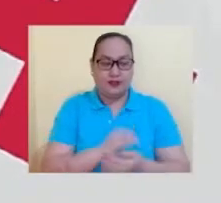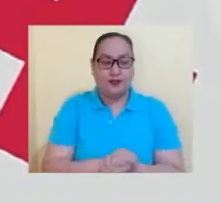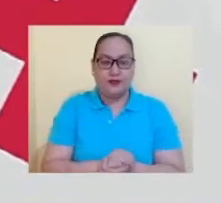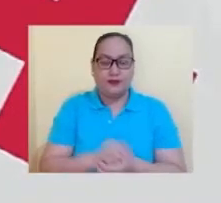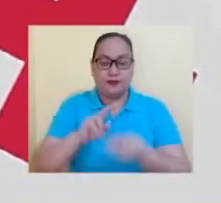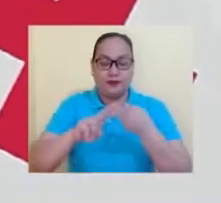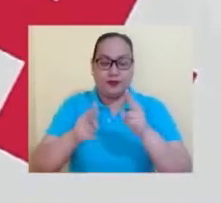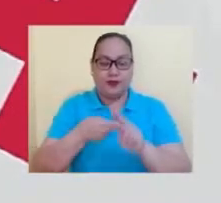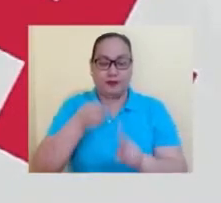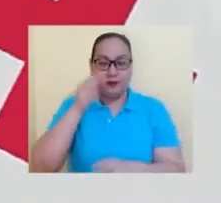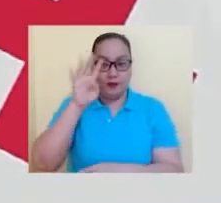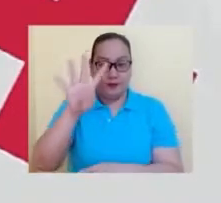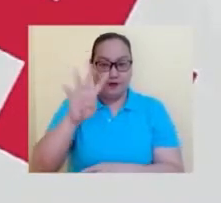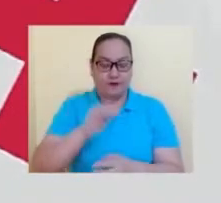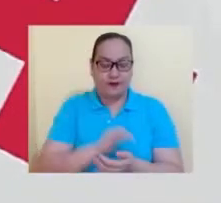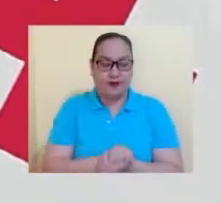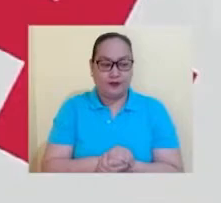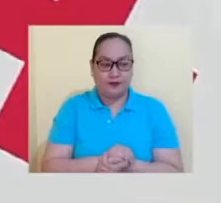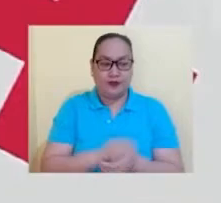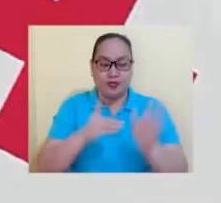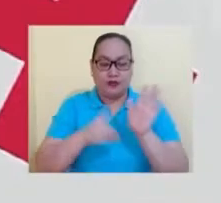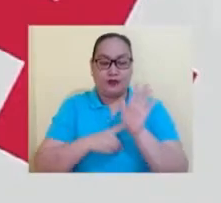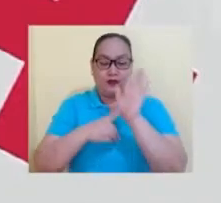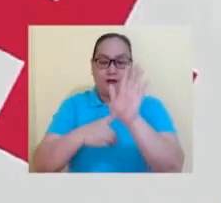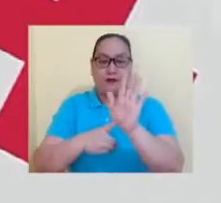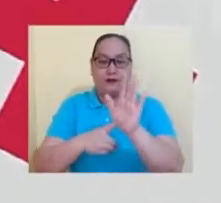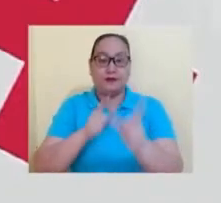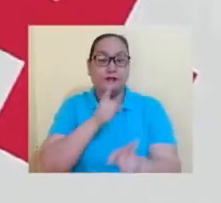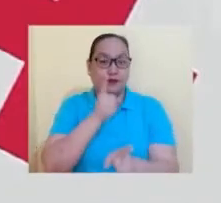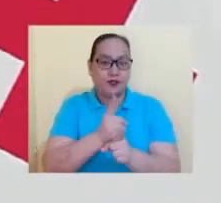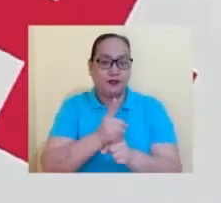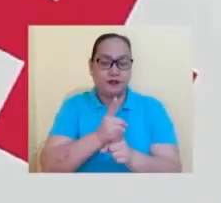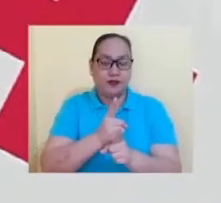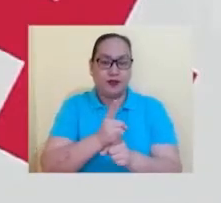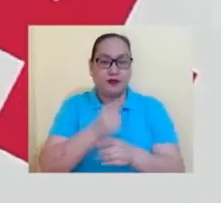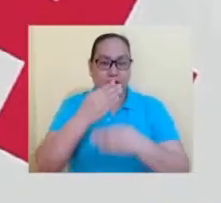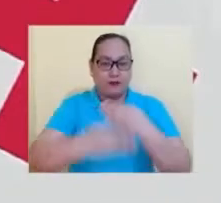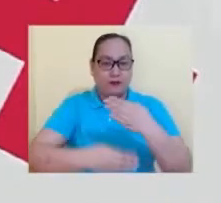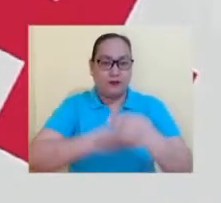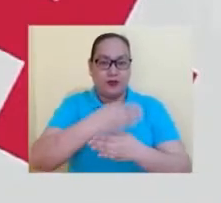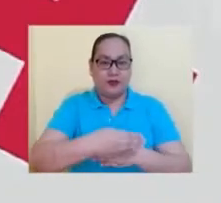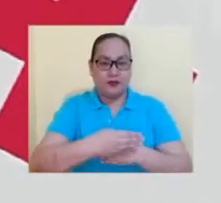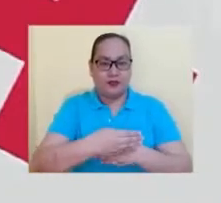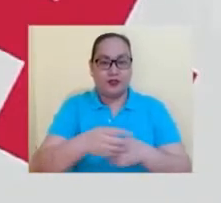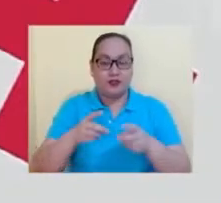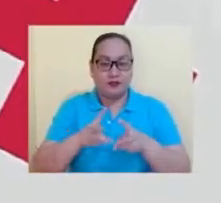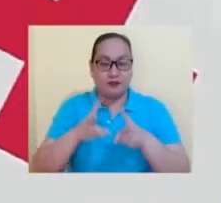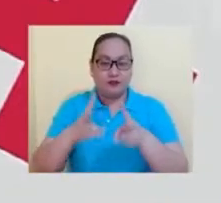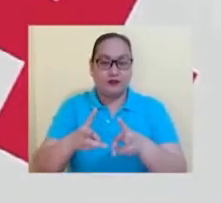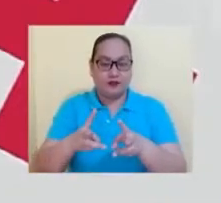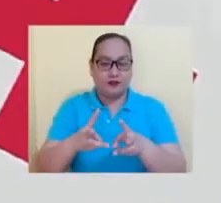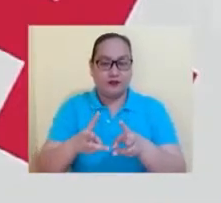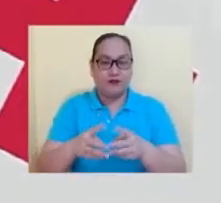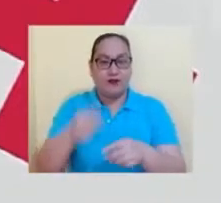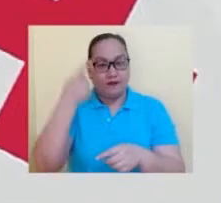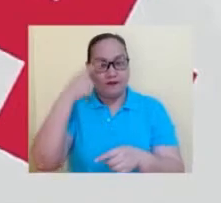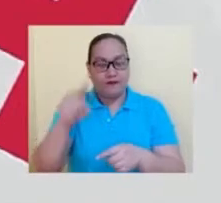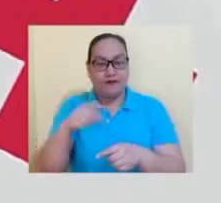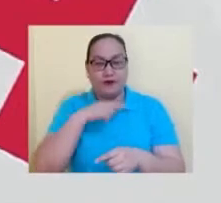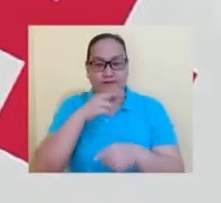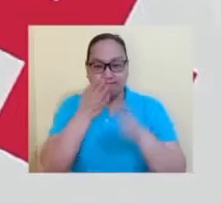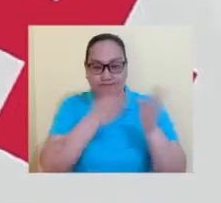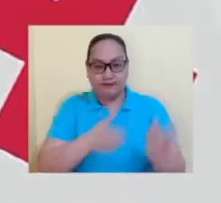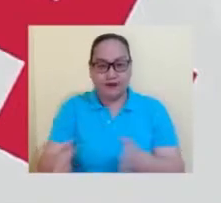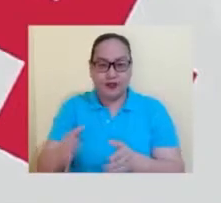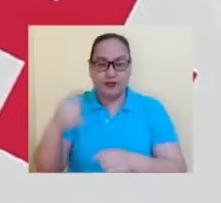Number 4. Demonstrate appropriate bandaging techniques for unintentional injuries.